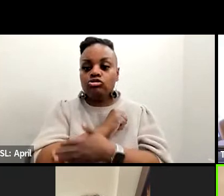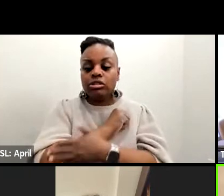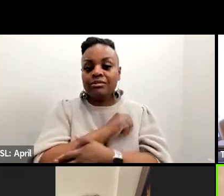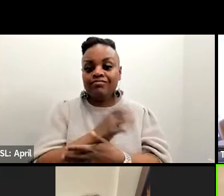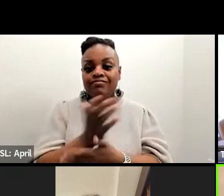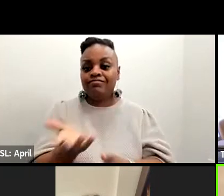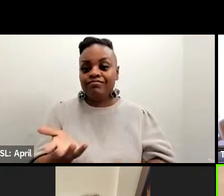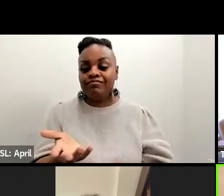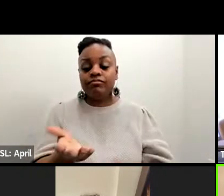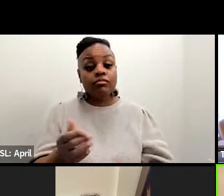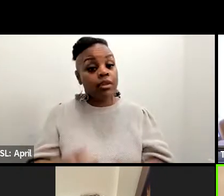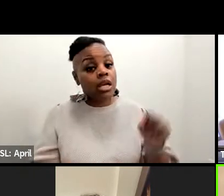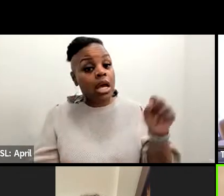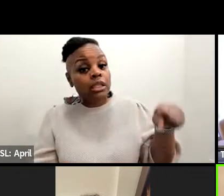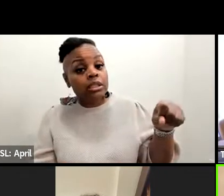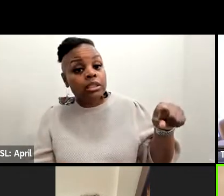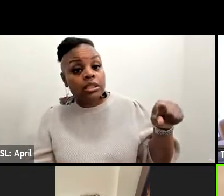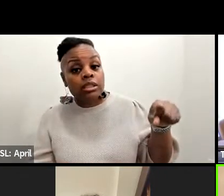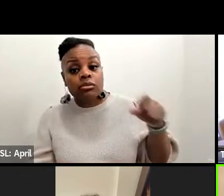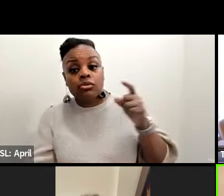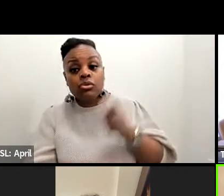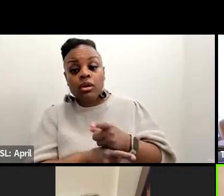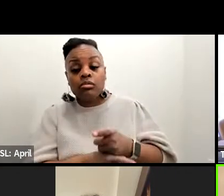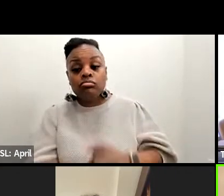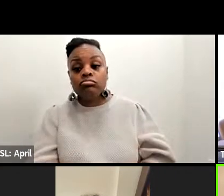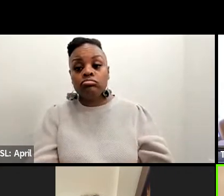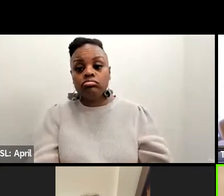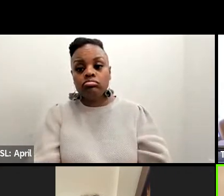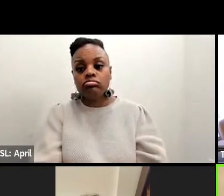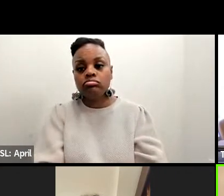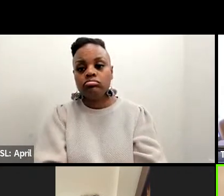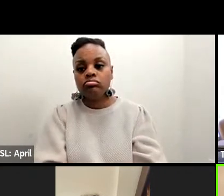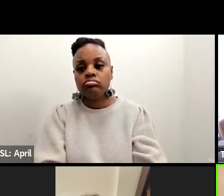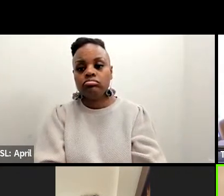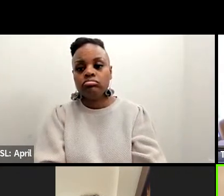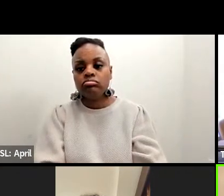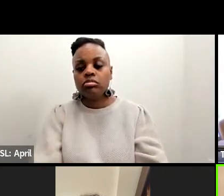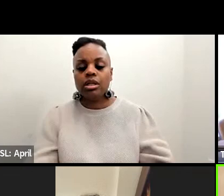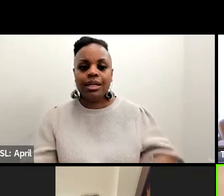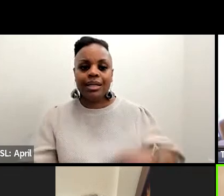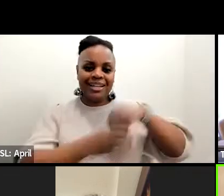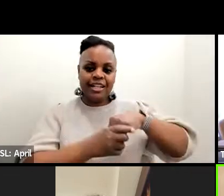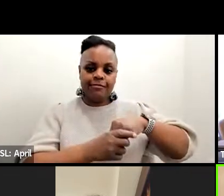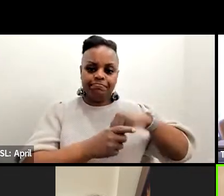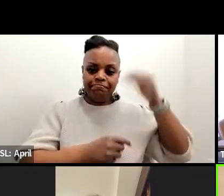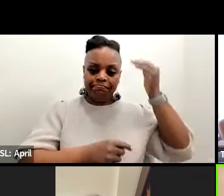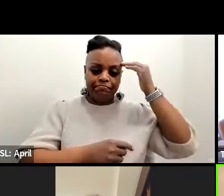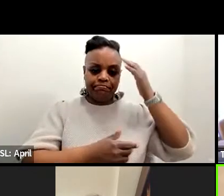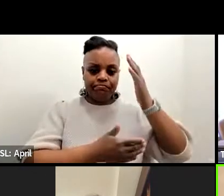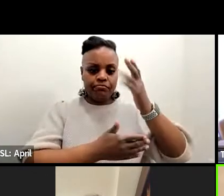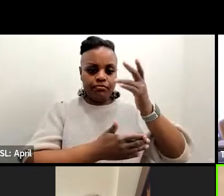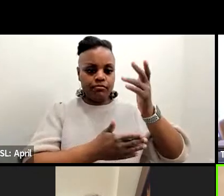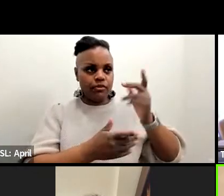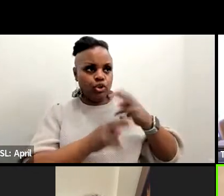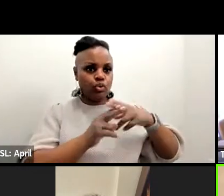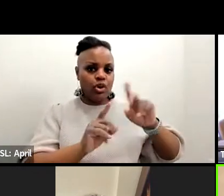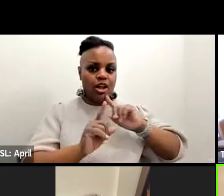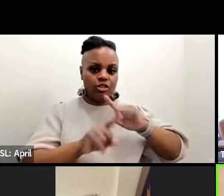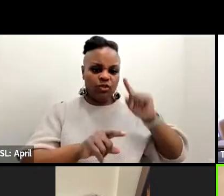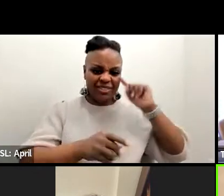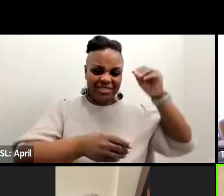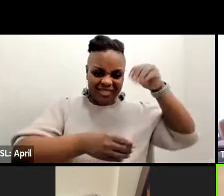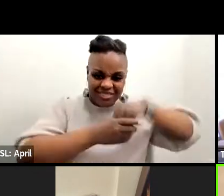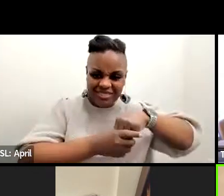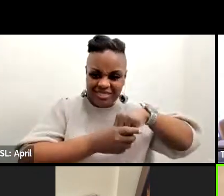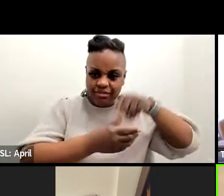internal rifts affected the speed and the efficiency of this regrouping. But